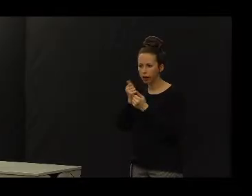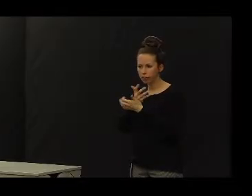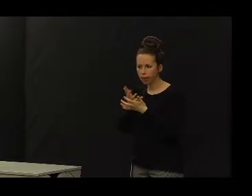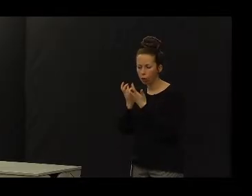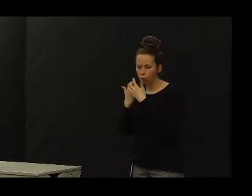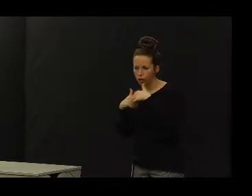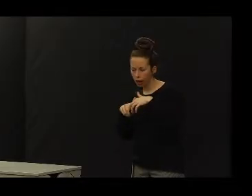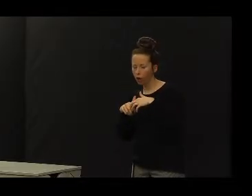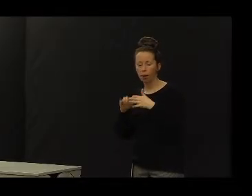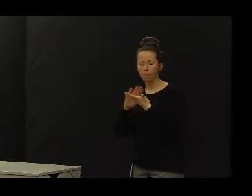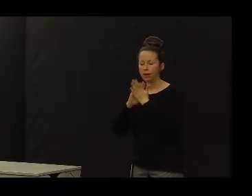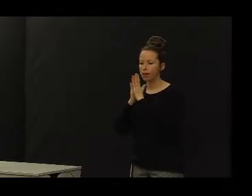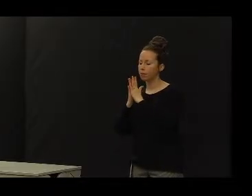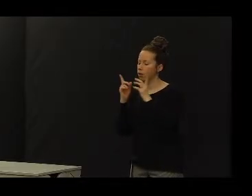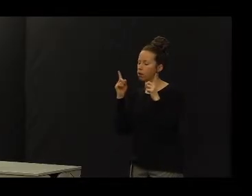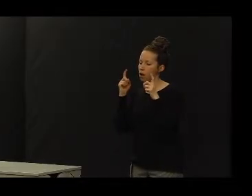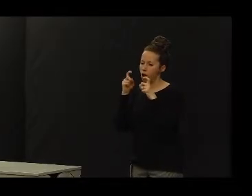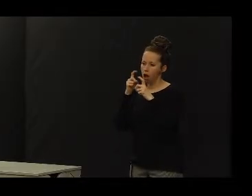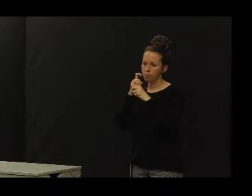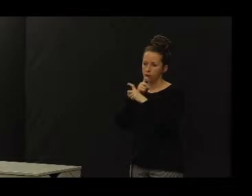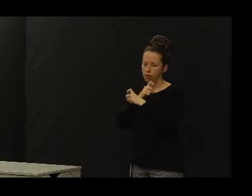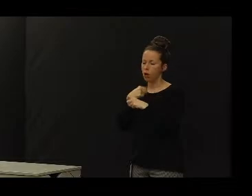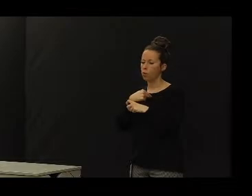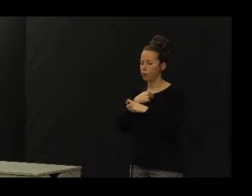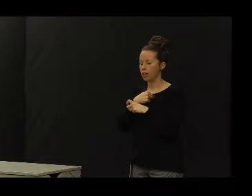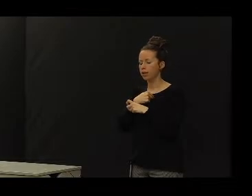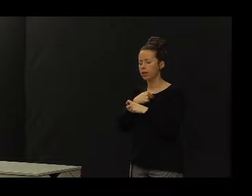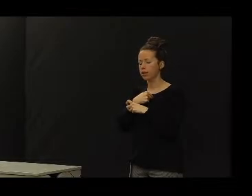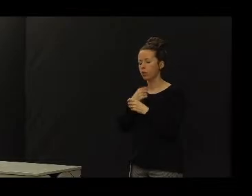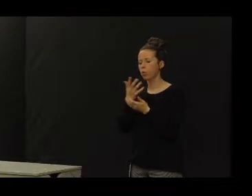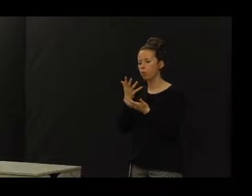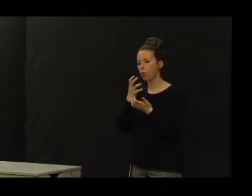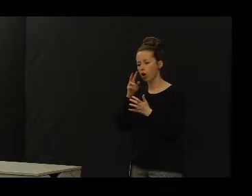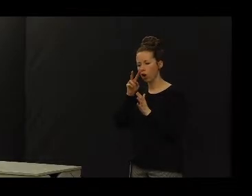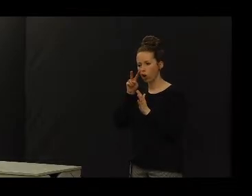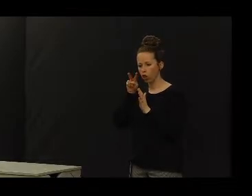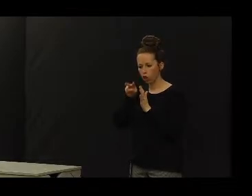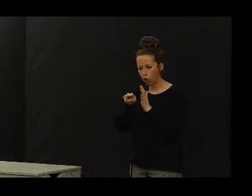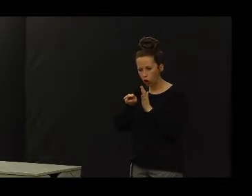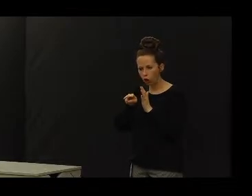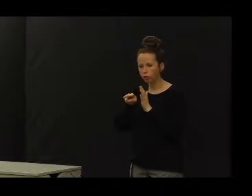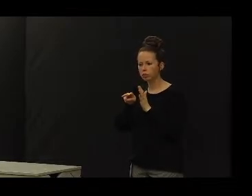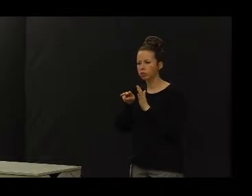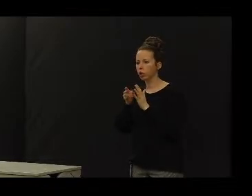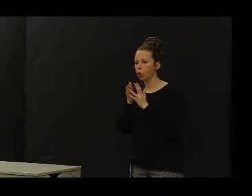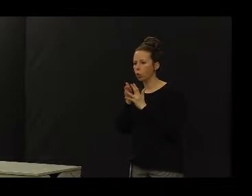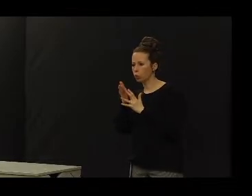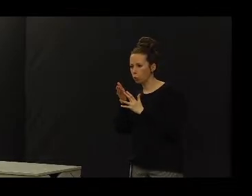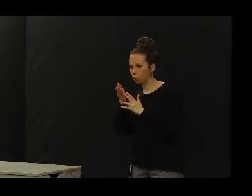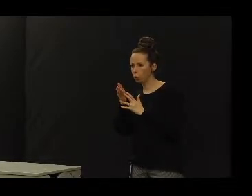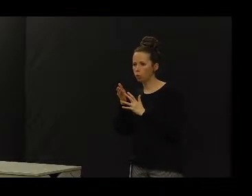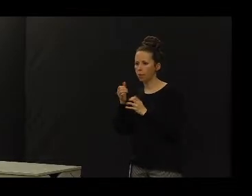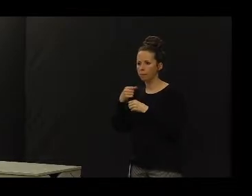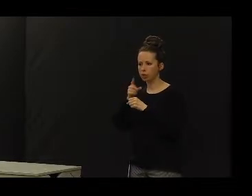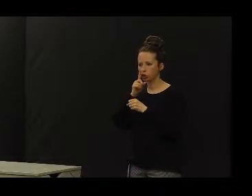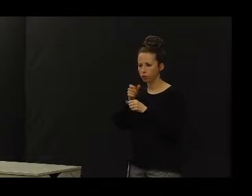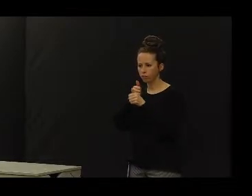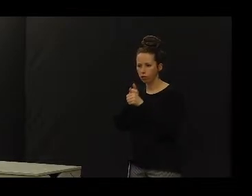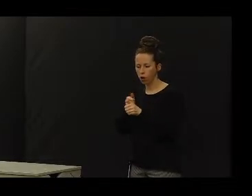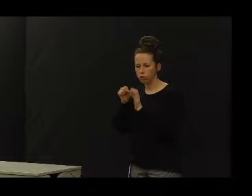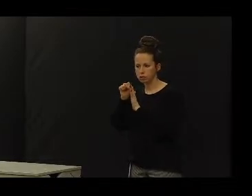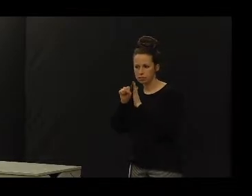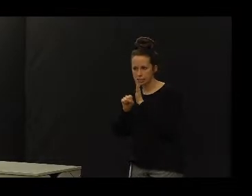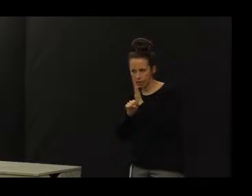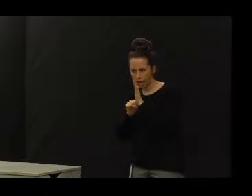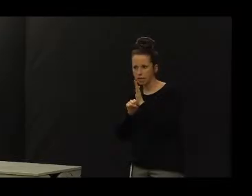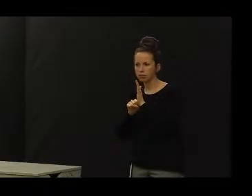overly complicated, and really wanted to look through the lens of the state to make sure we were acting appropriately